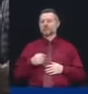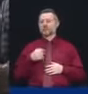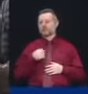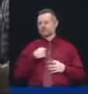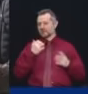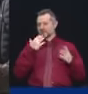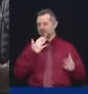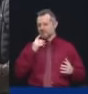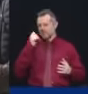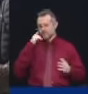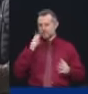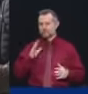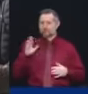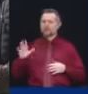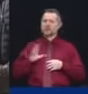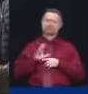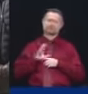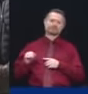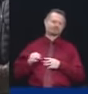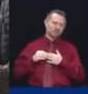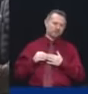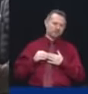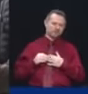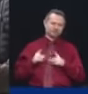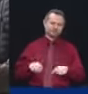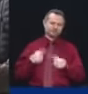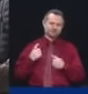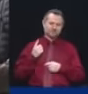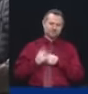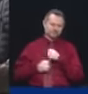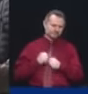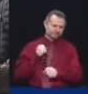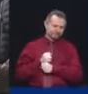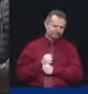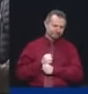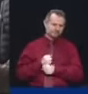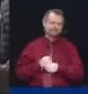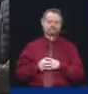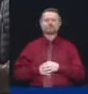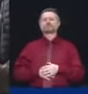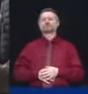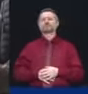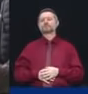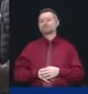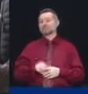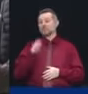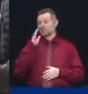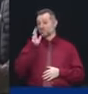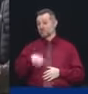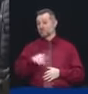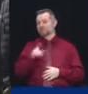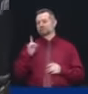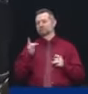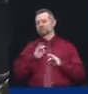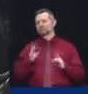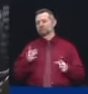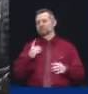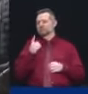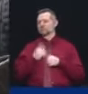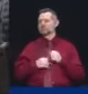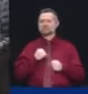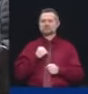your extraordinary leadership during this past year. And we all know that it has been a brutal year. But